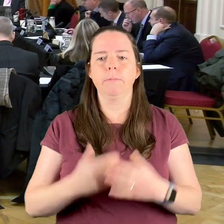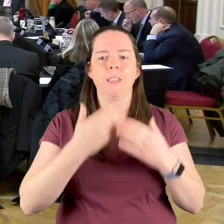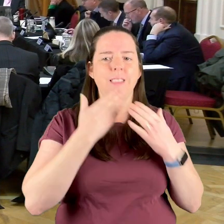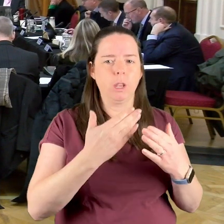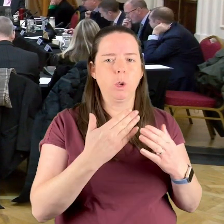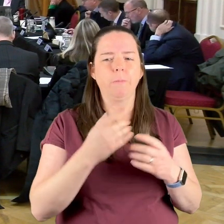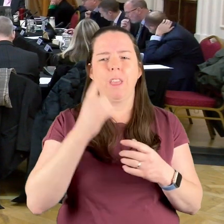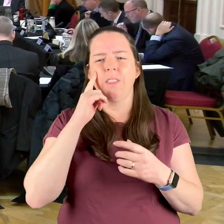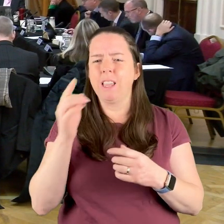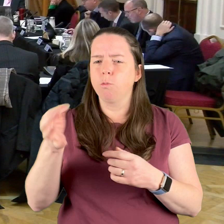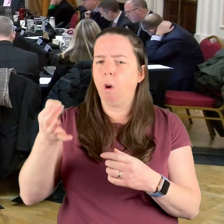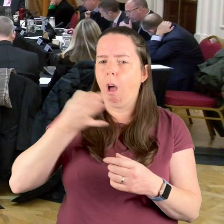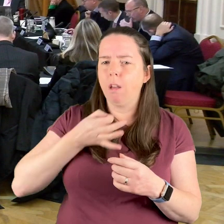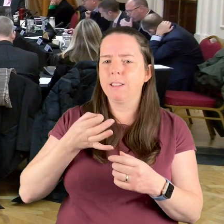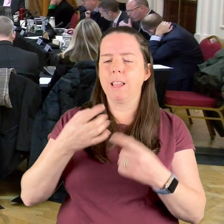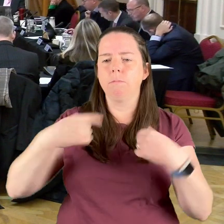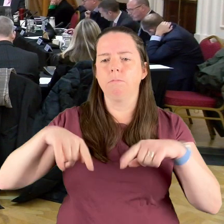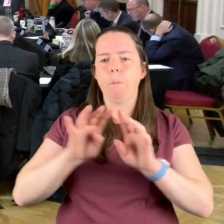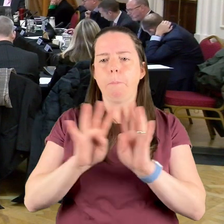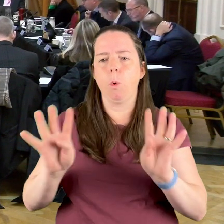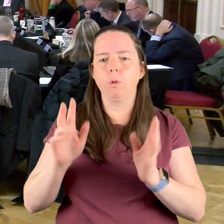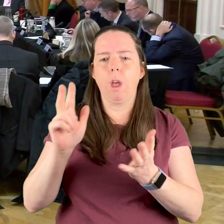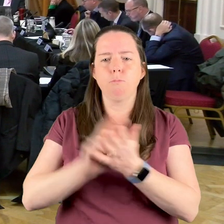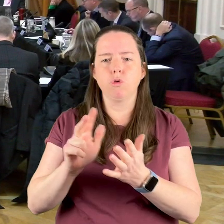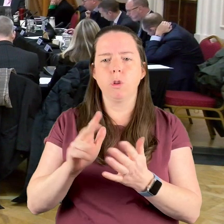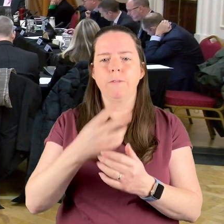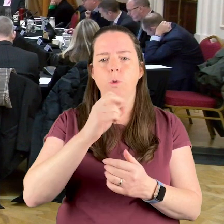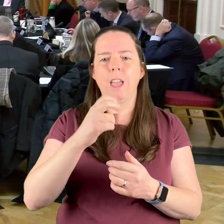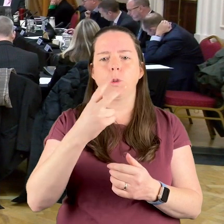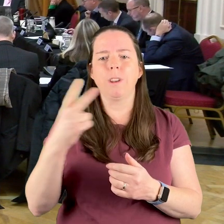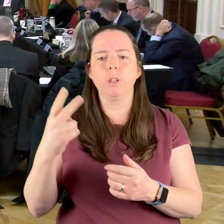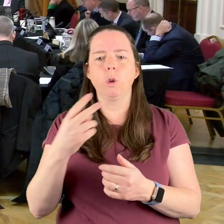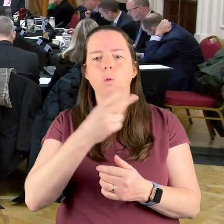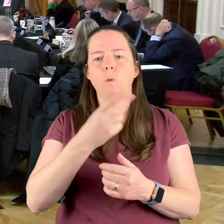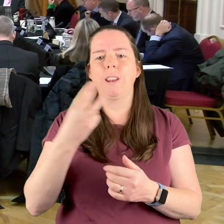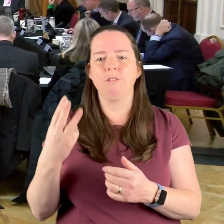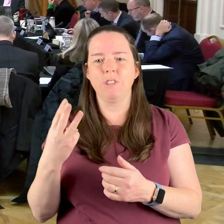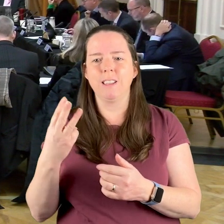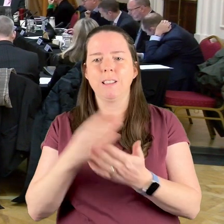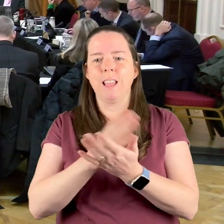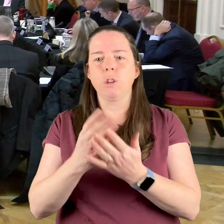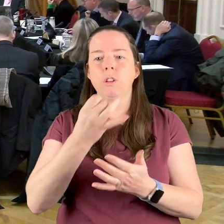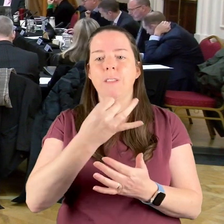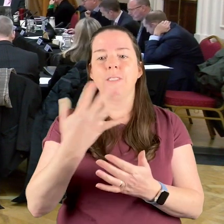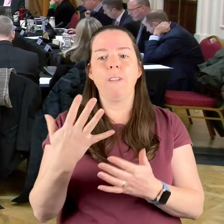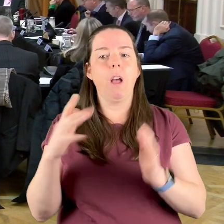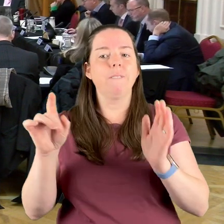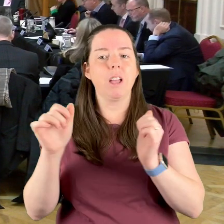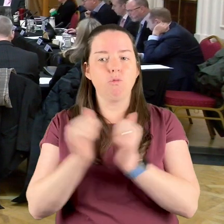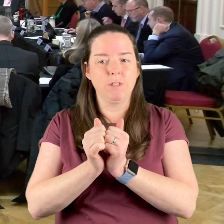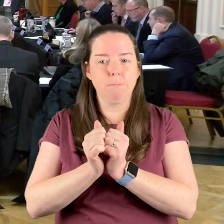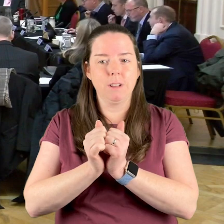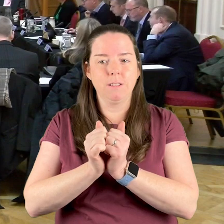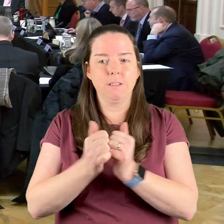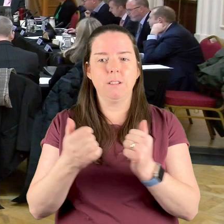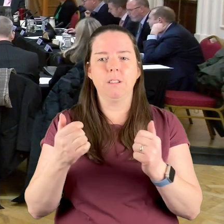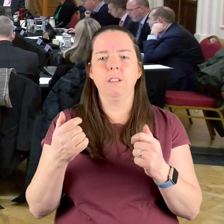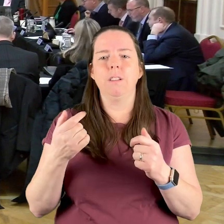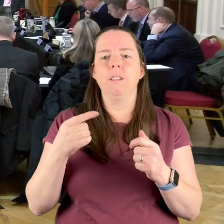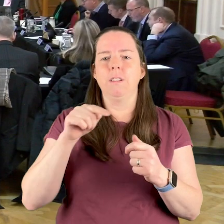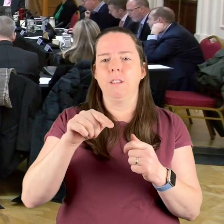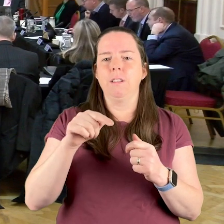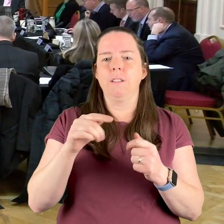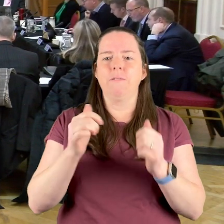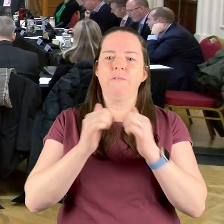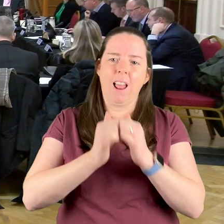Thank you. So I think you are asking the board to approve the 2022-23 section 75 agreement